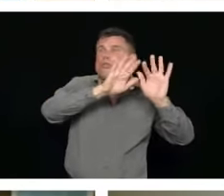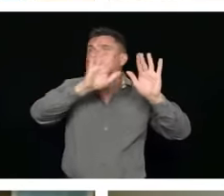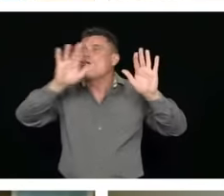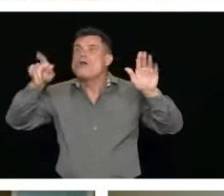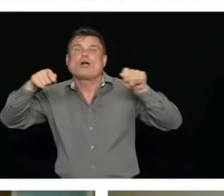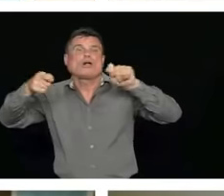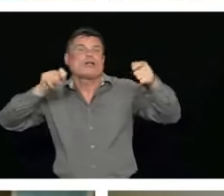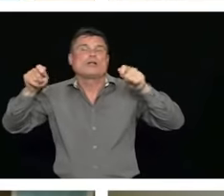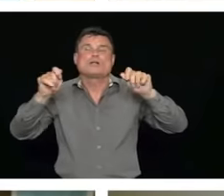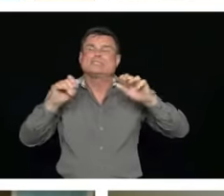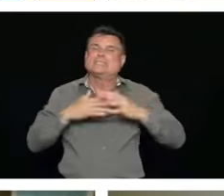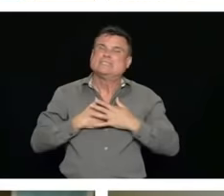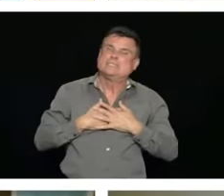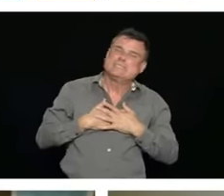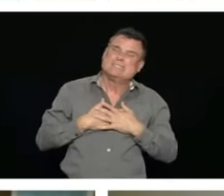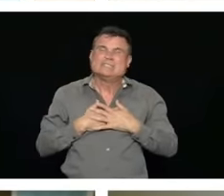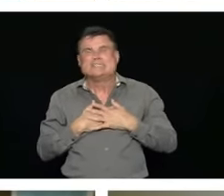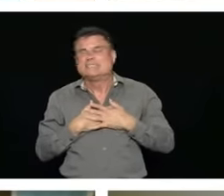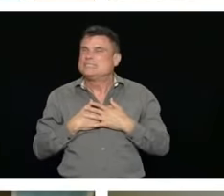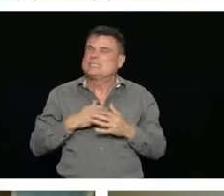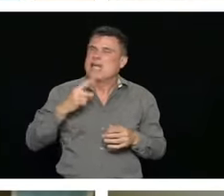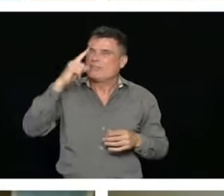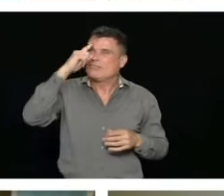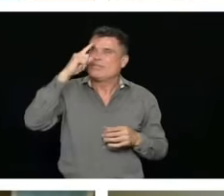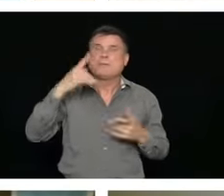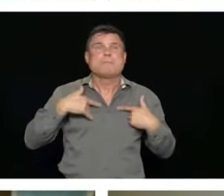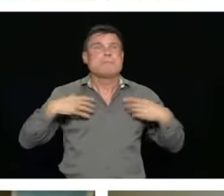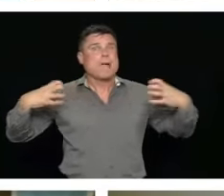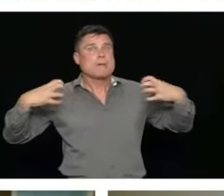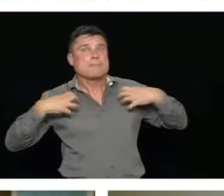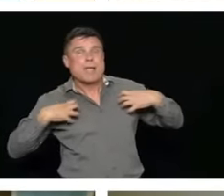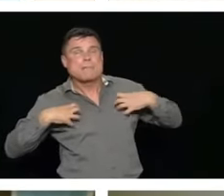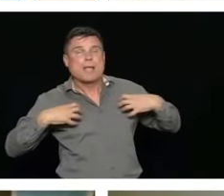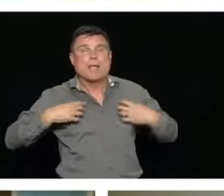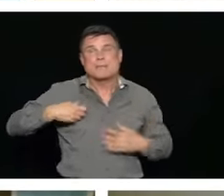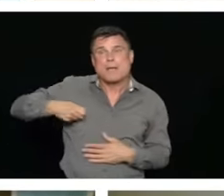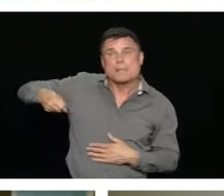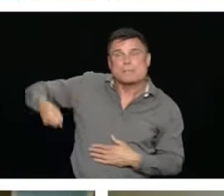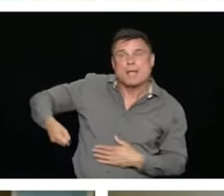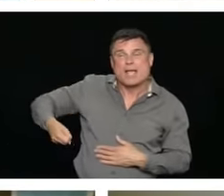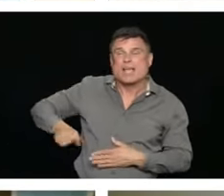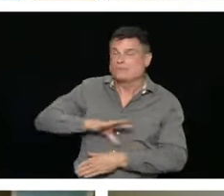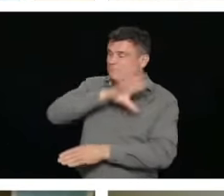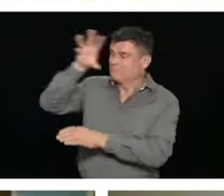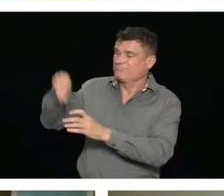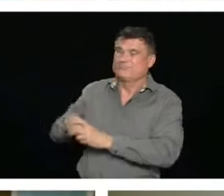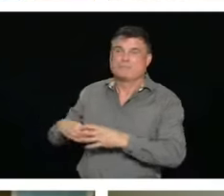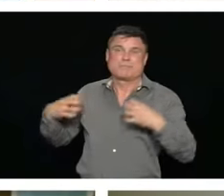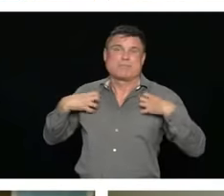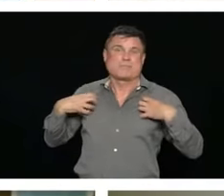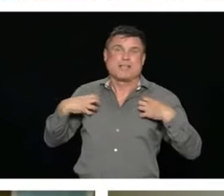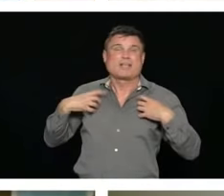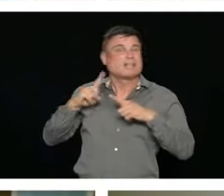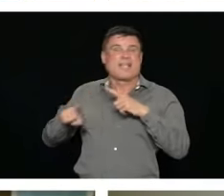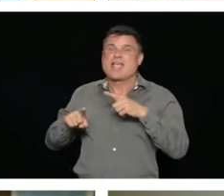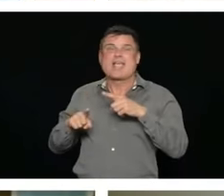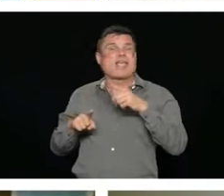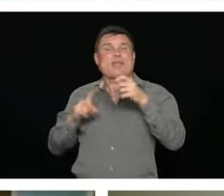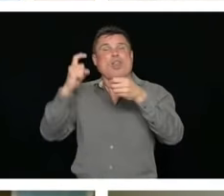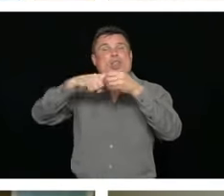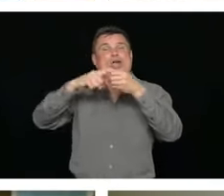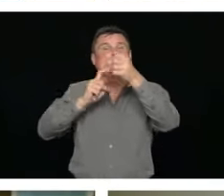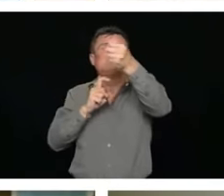this is the last question. It's Ruth, I just threw that up on Facebook, I think, and it says, what is going to happen to the children who have